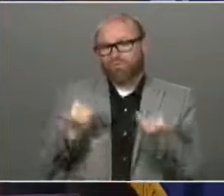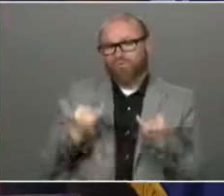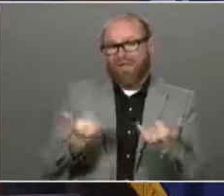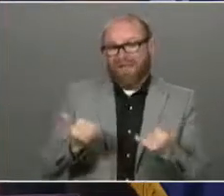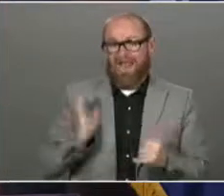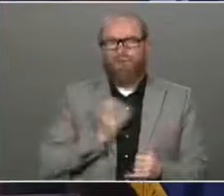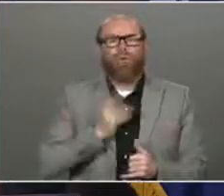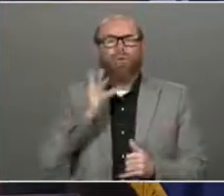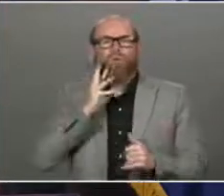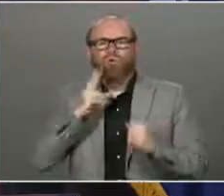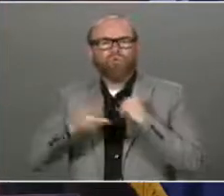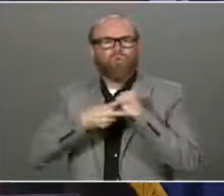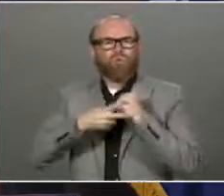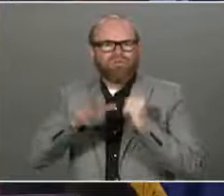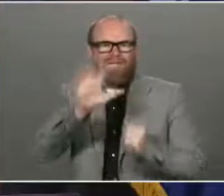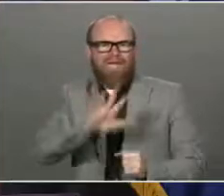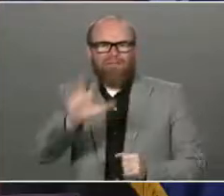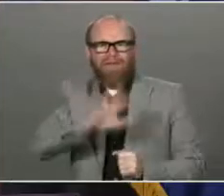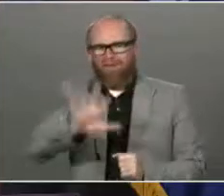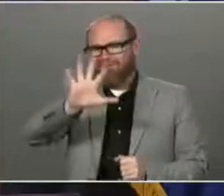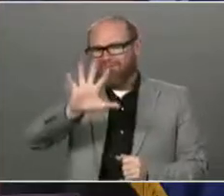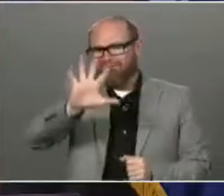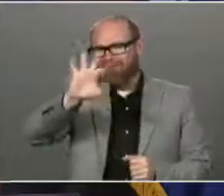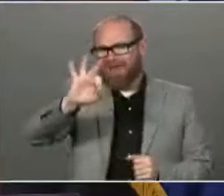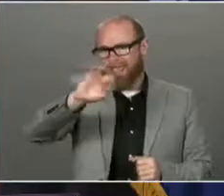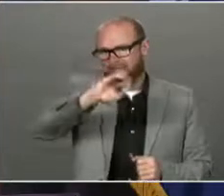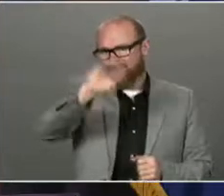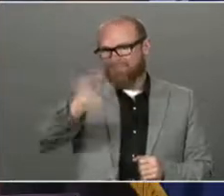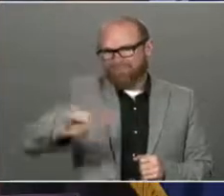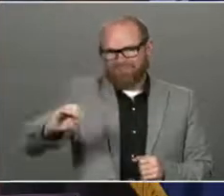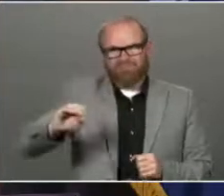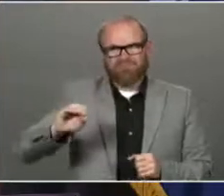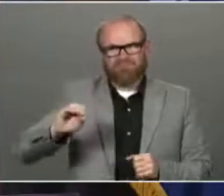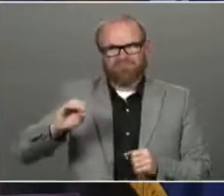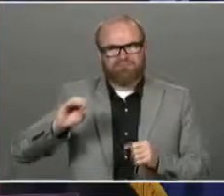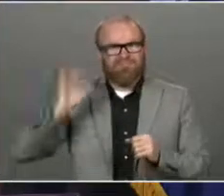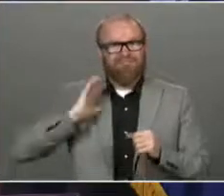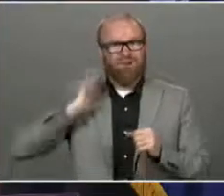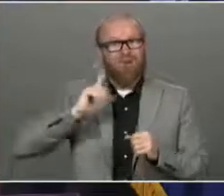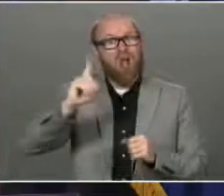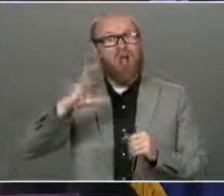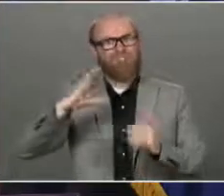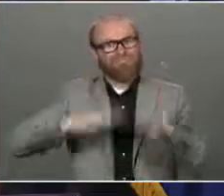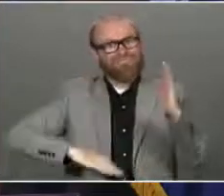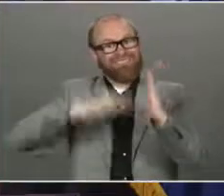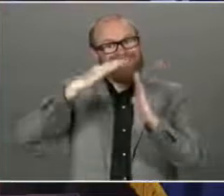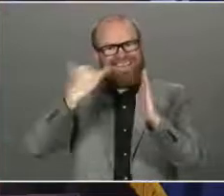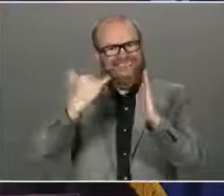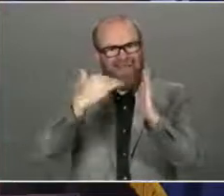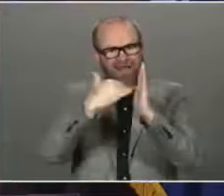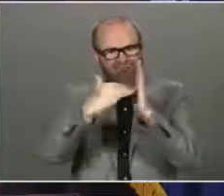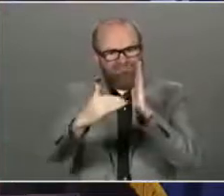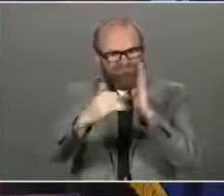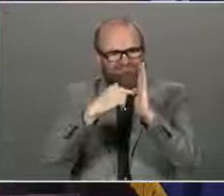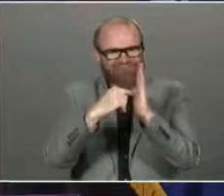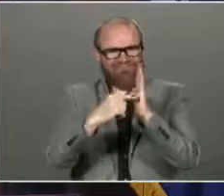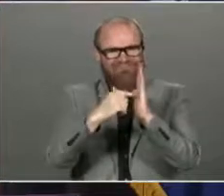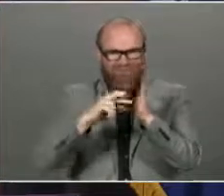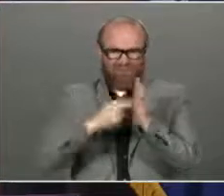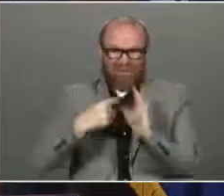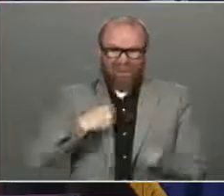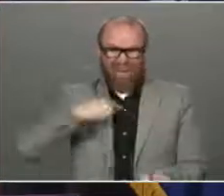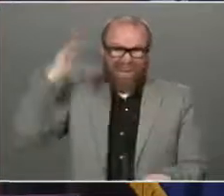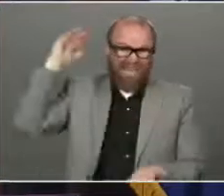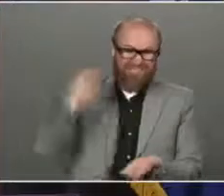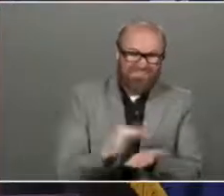about 59% of capacity, and there's no doubt that we're going to have a difficult water year ahead. So as a result of